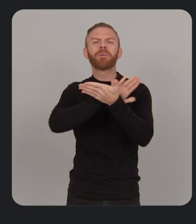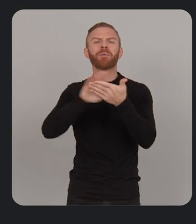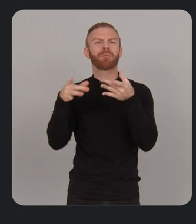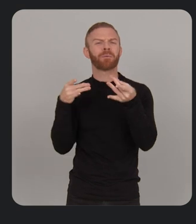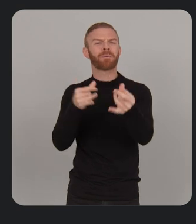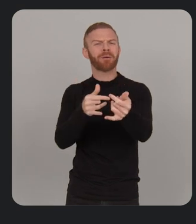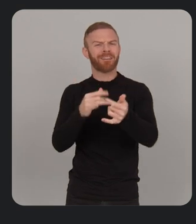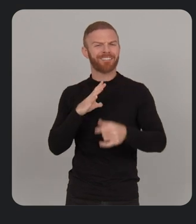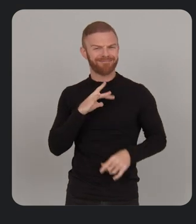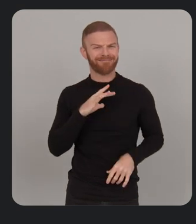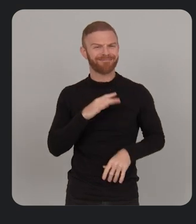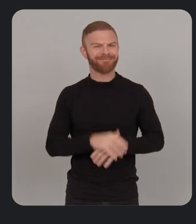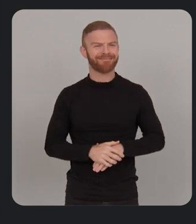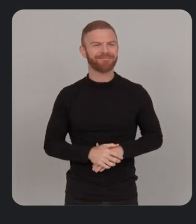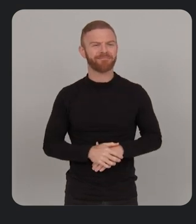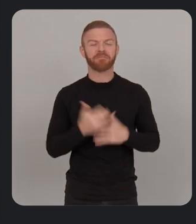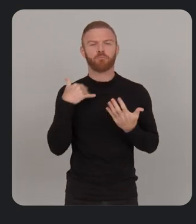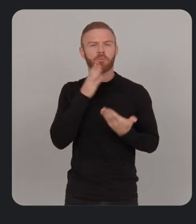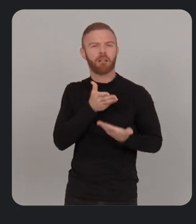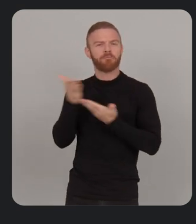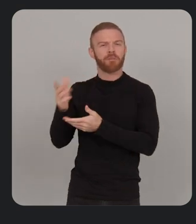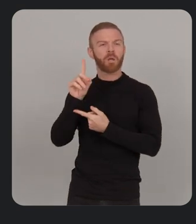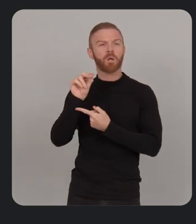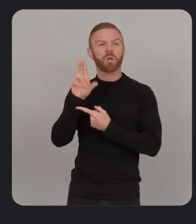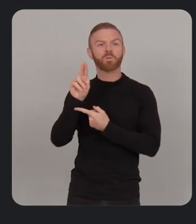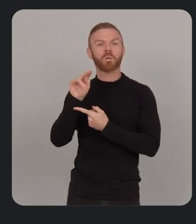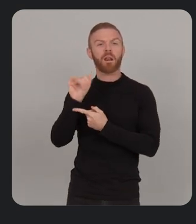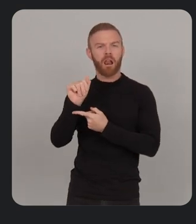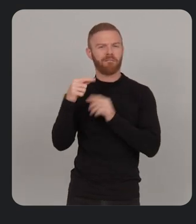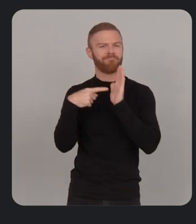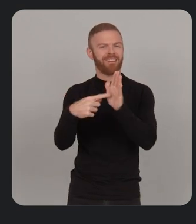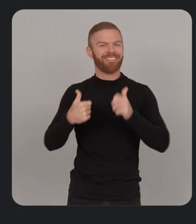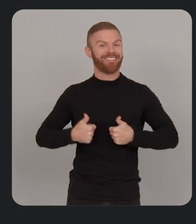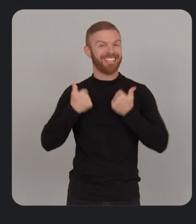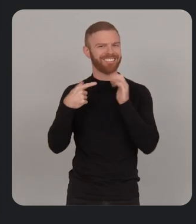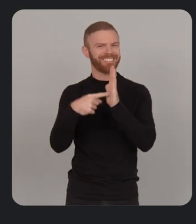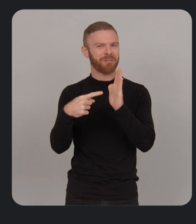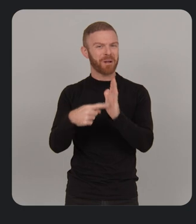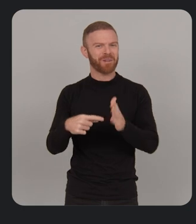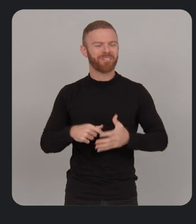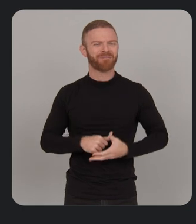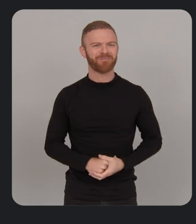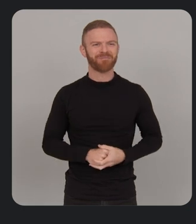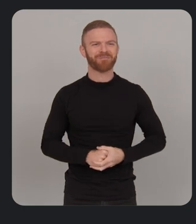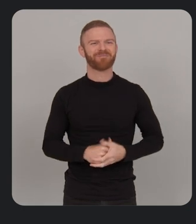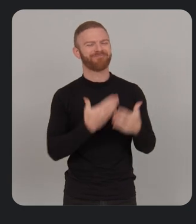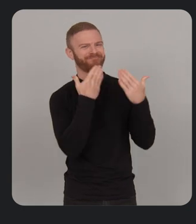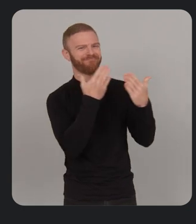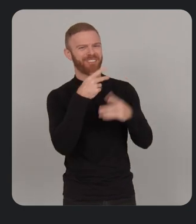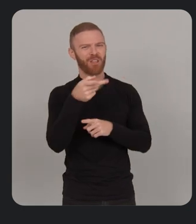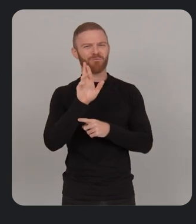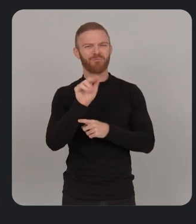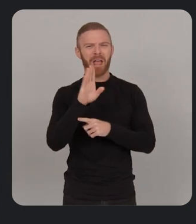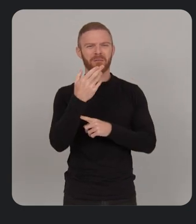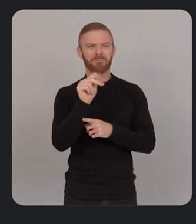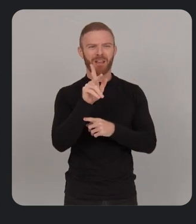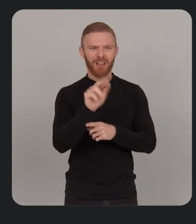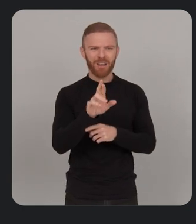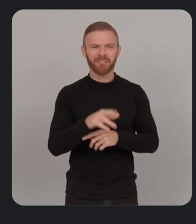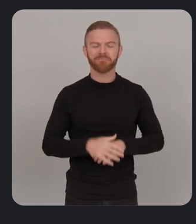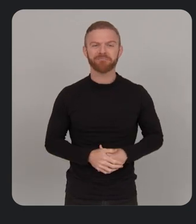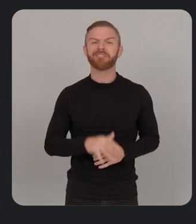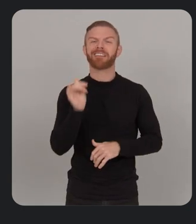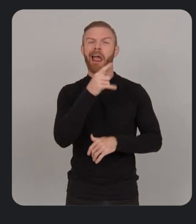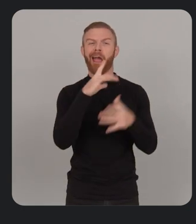seamless. Let me hand it over to Dhoniya to show you a live demo. Thanks, Prabhakar. As you